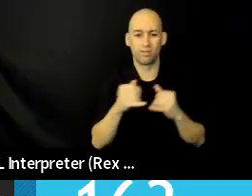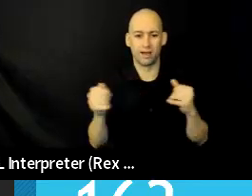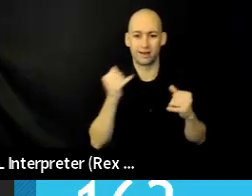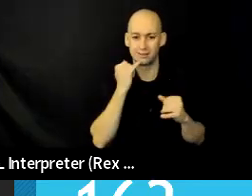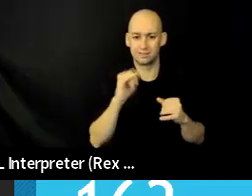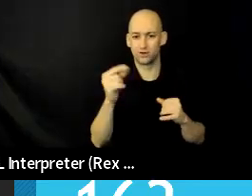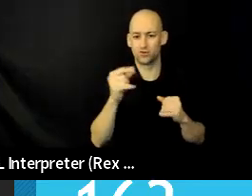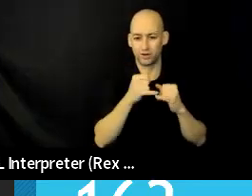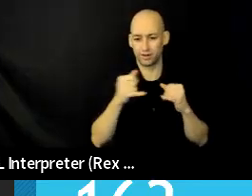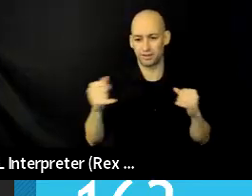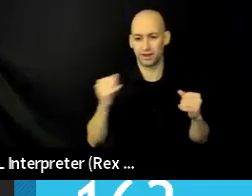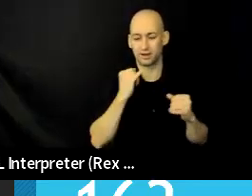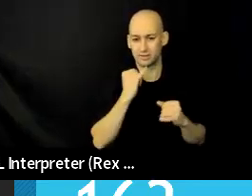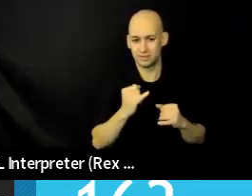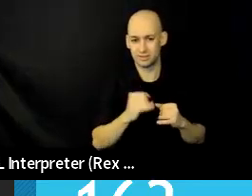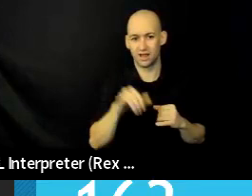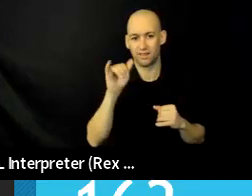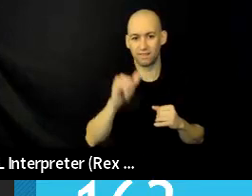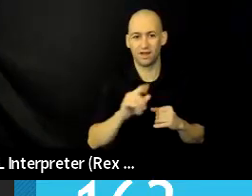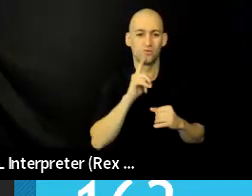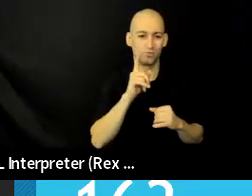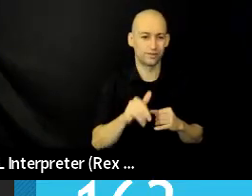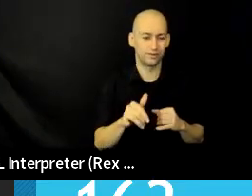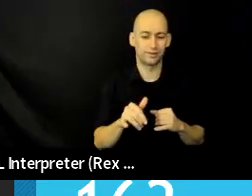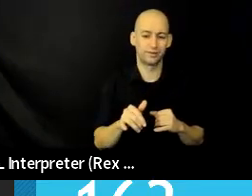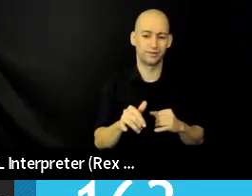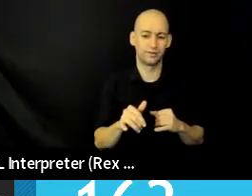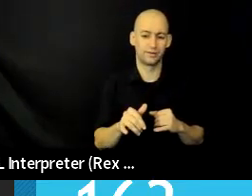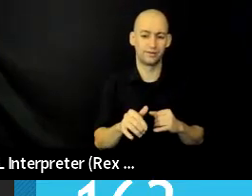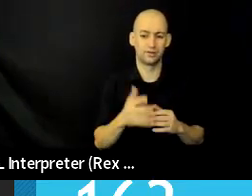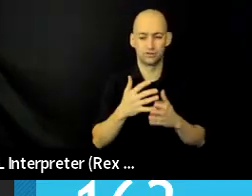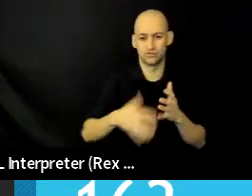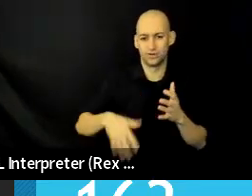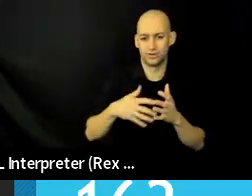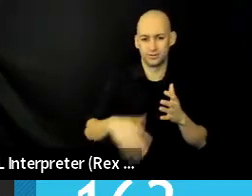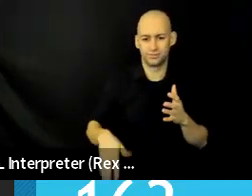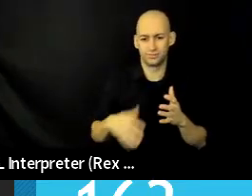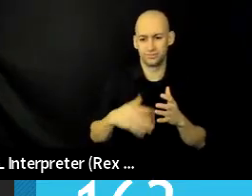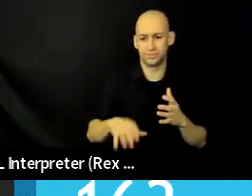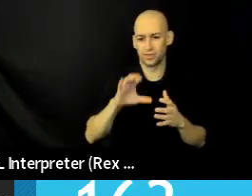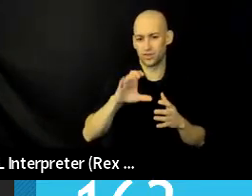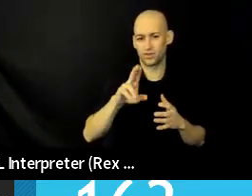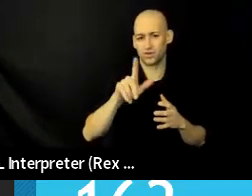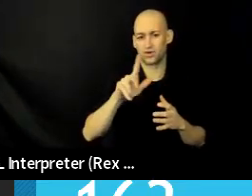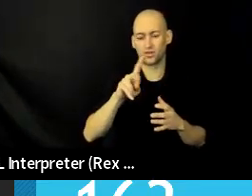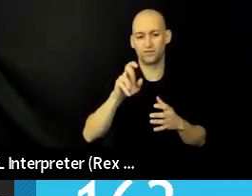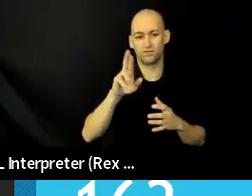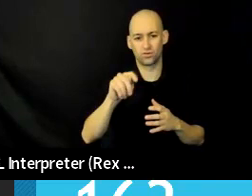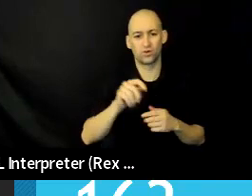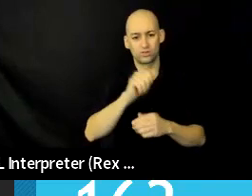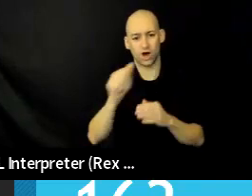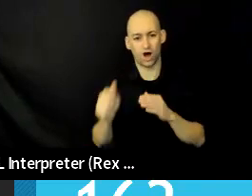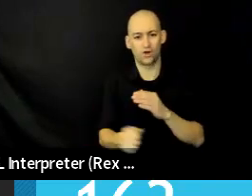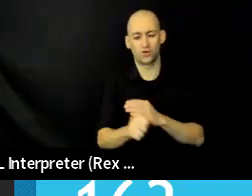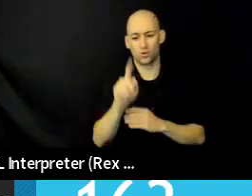is, that is actually the drainage culvert that goes under the 101